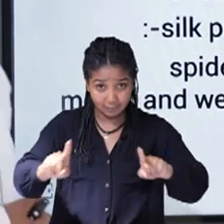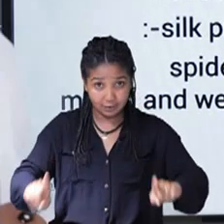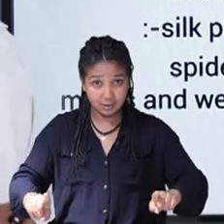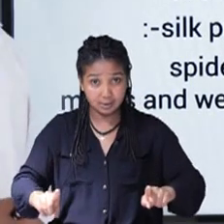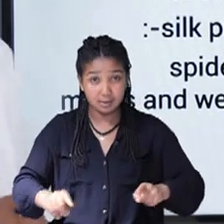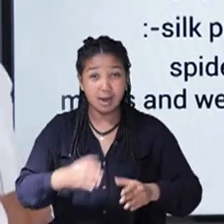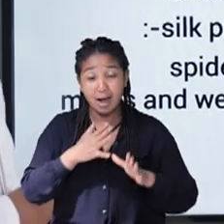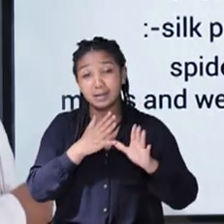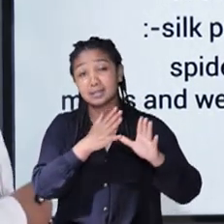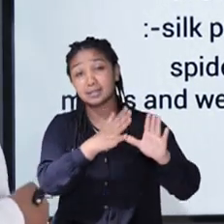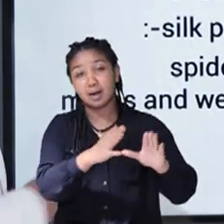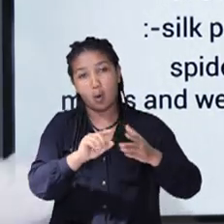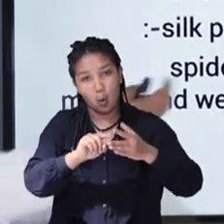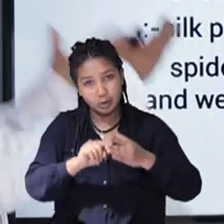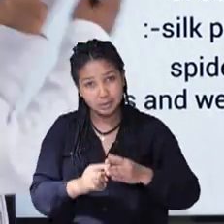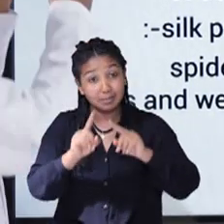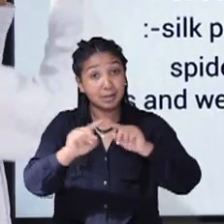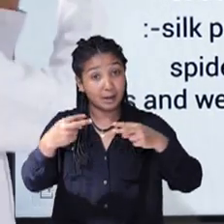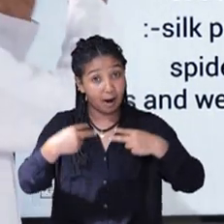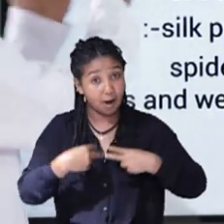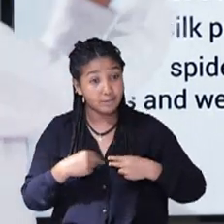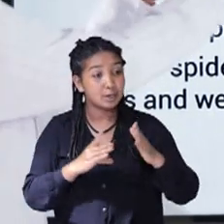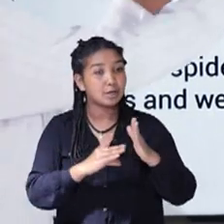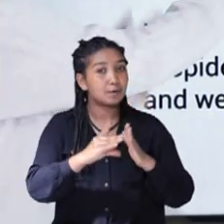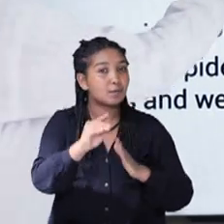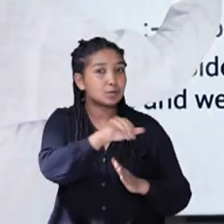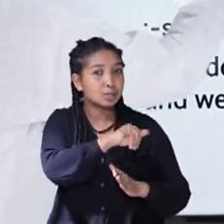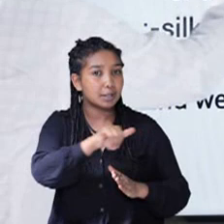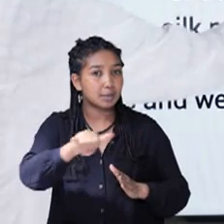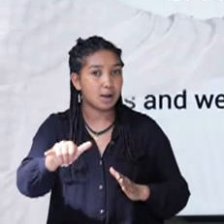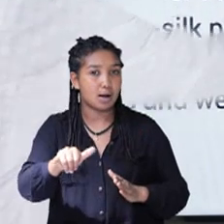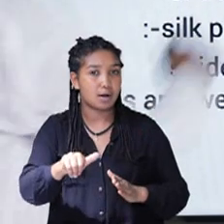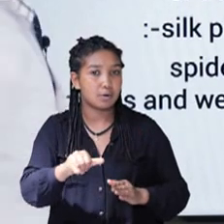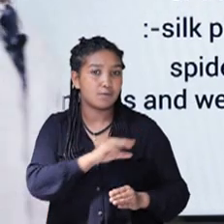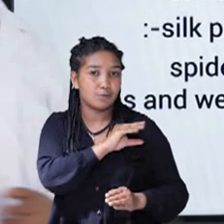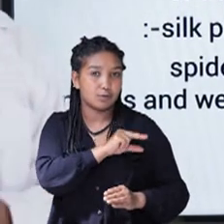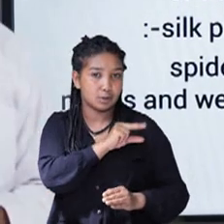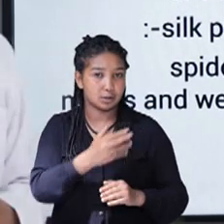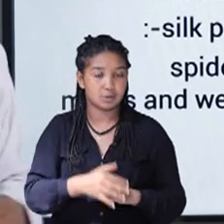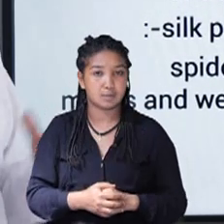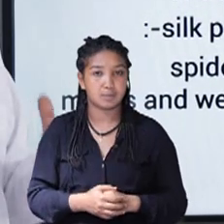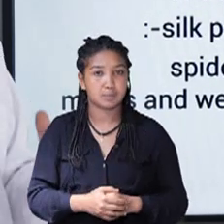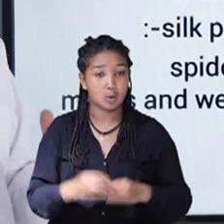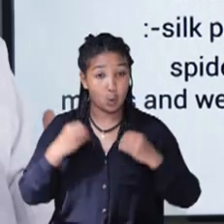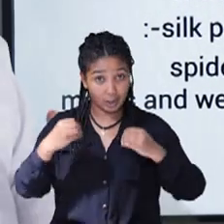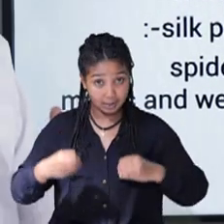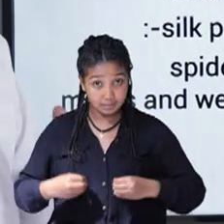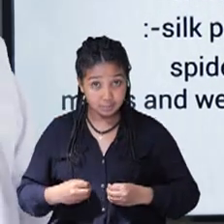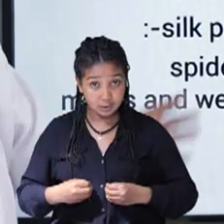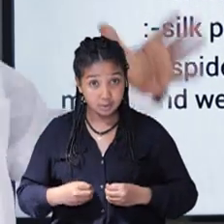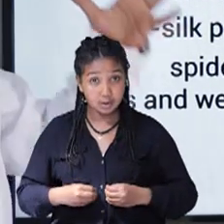different ancestral origins but have developed similar features.